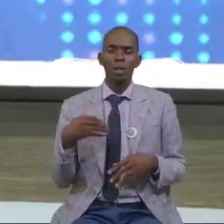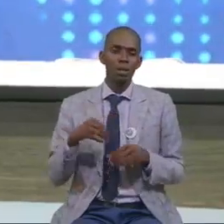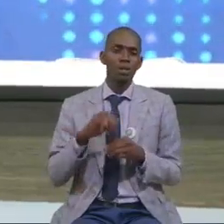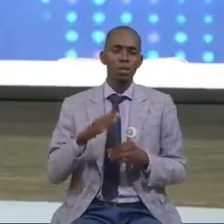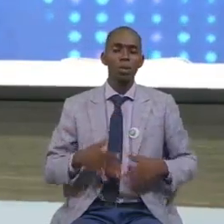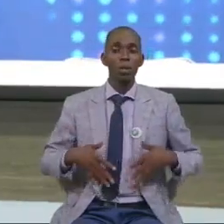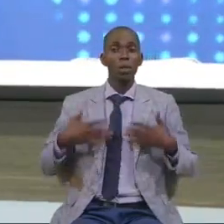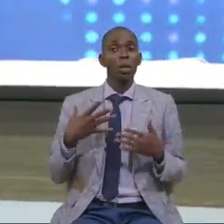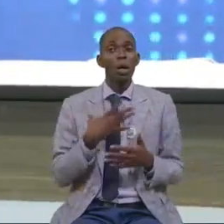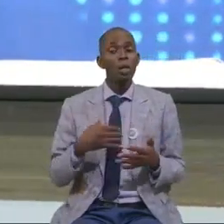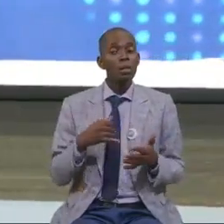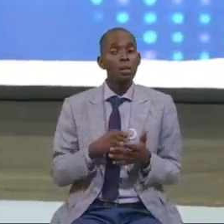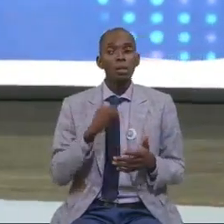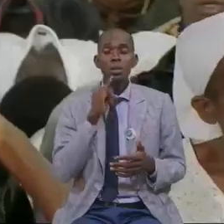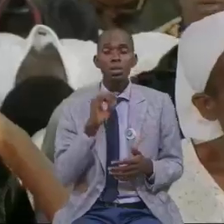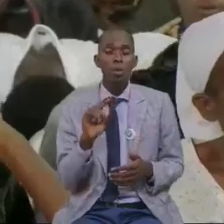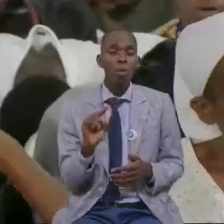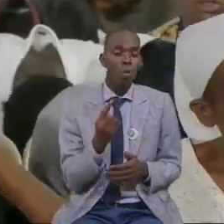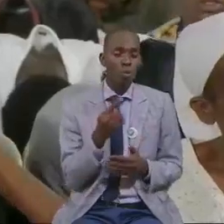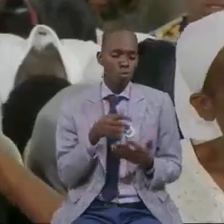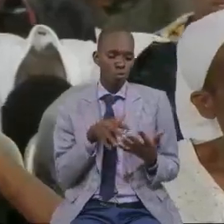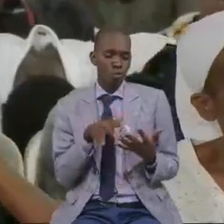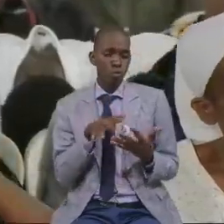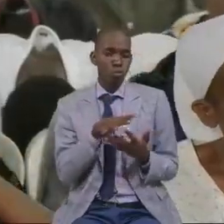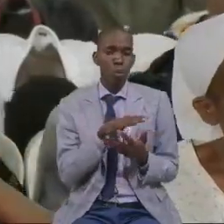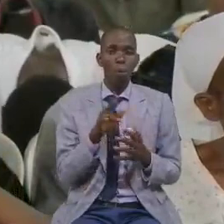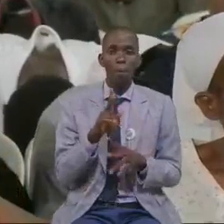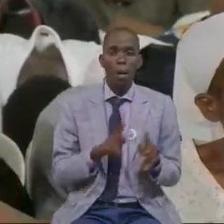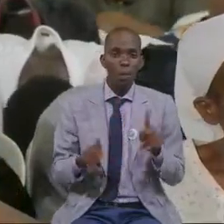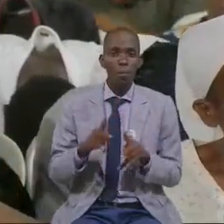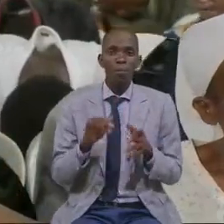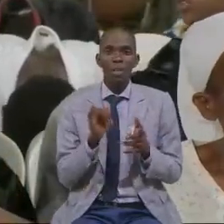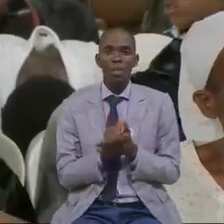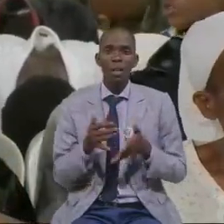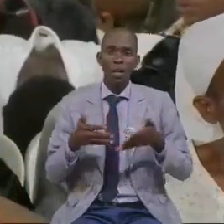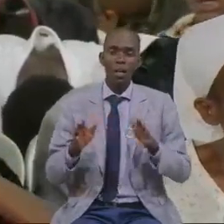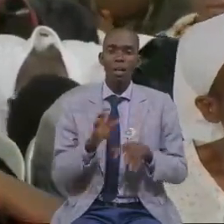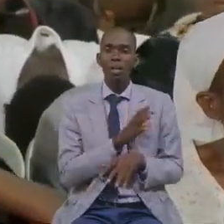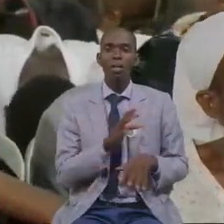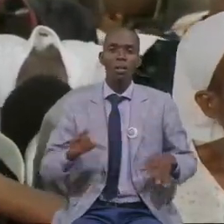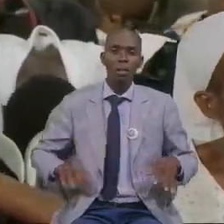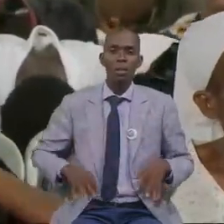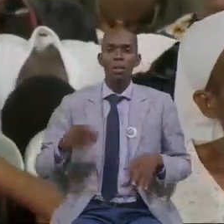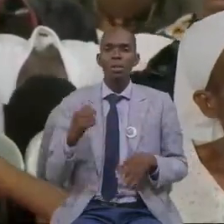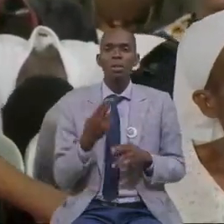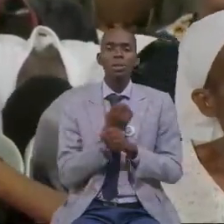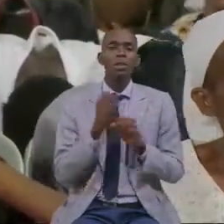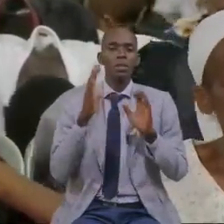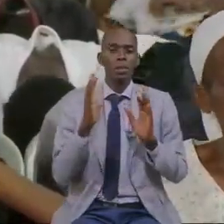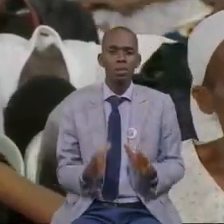it's only those people that allow Christ the Redeemer